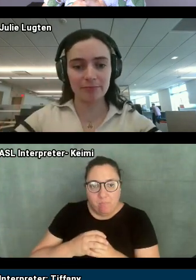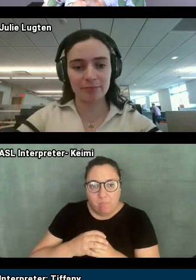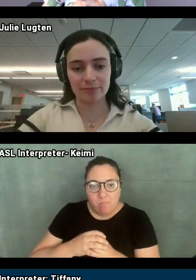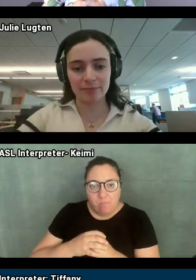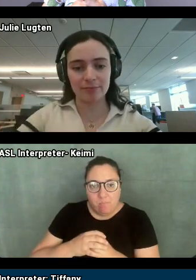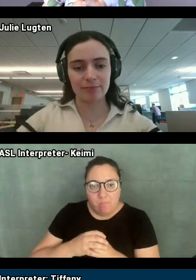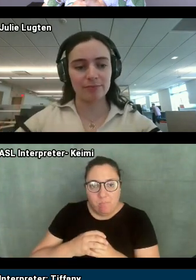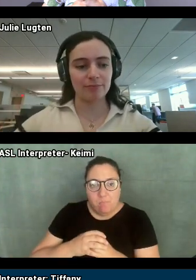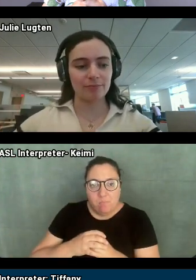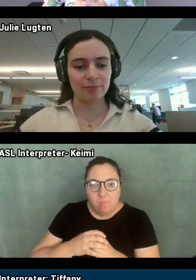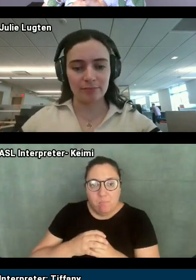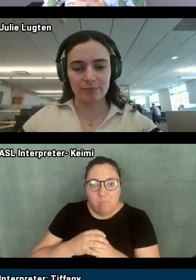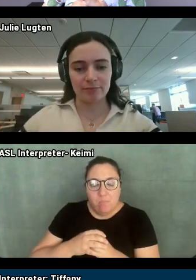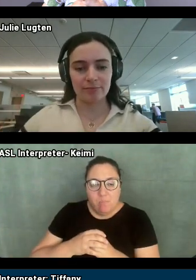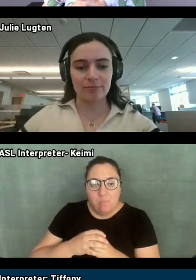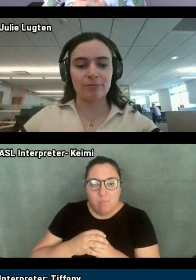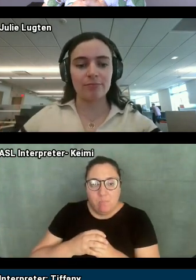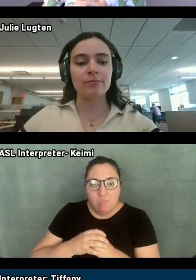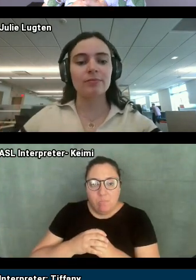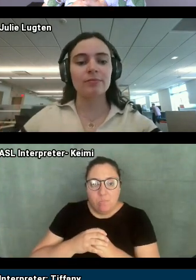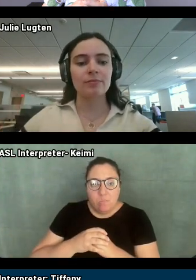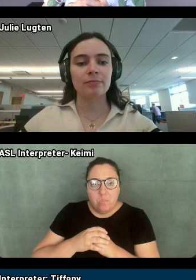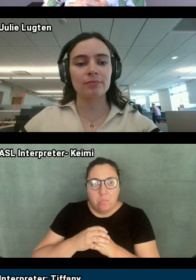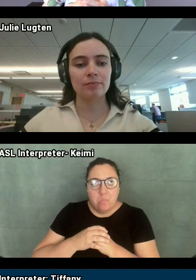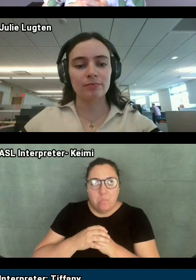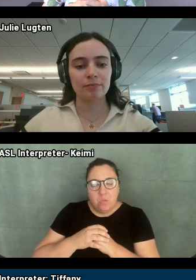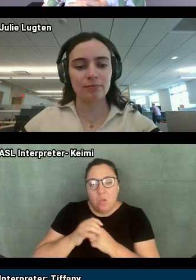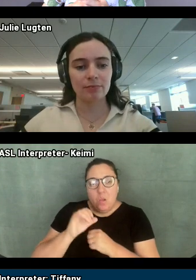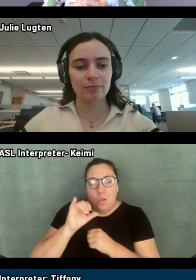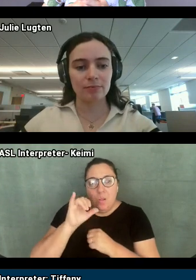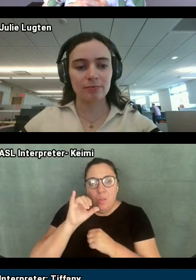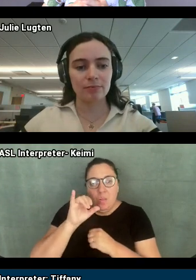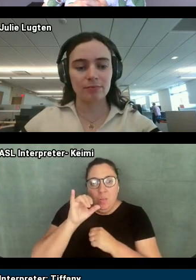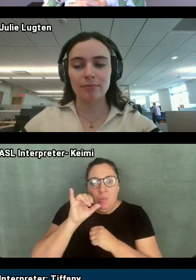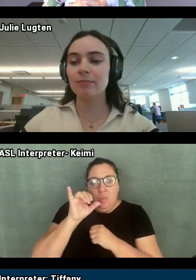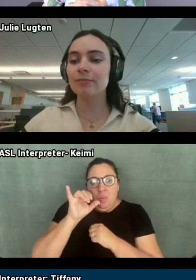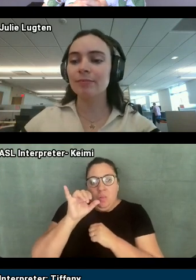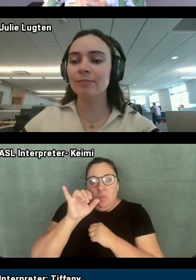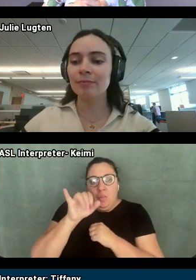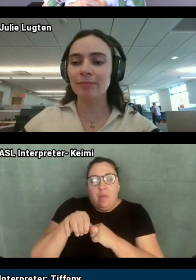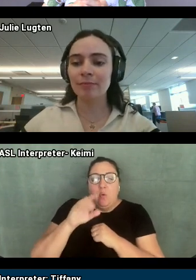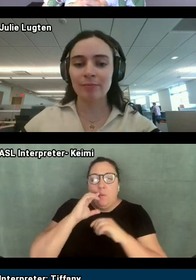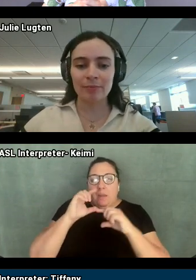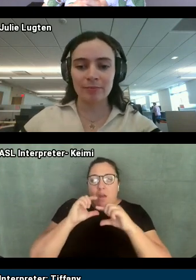me that'll be the kind of what was above the statistic describing it.